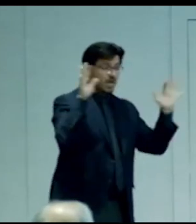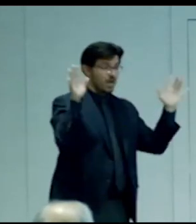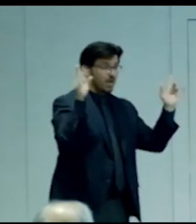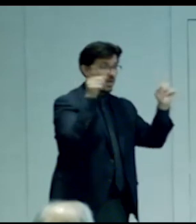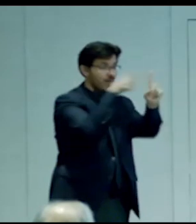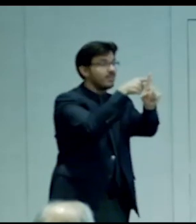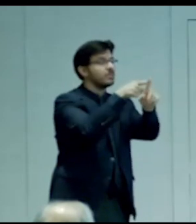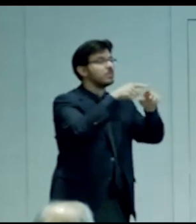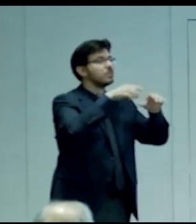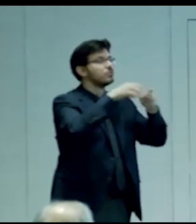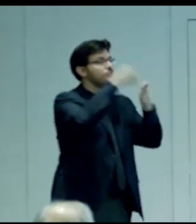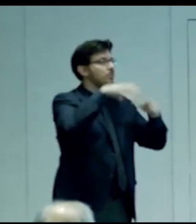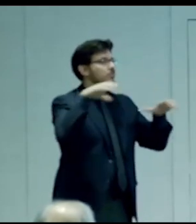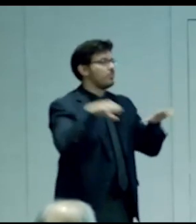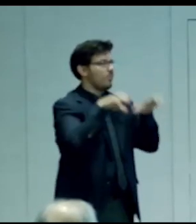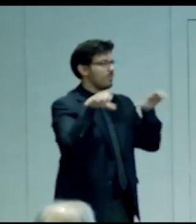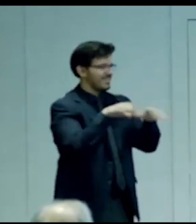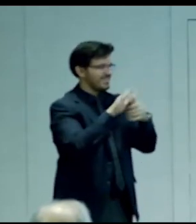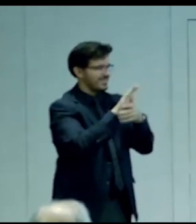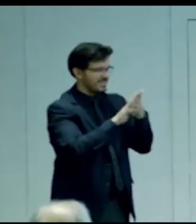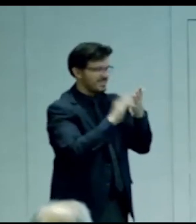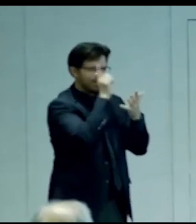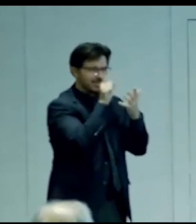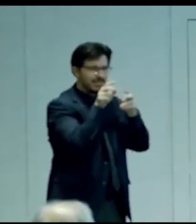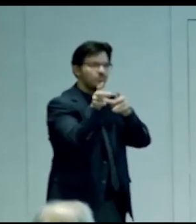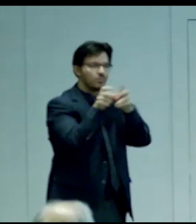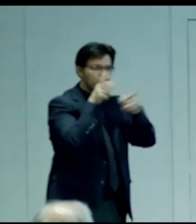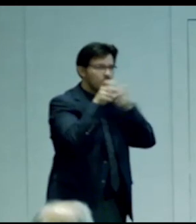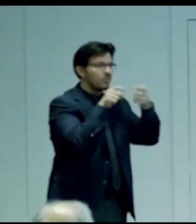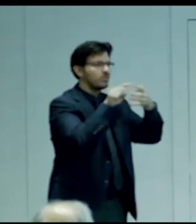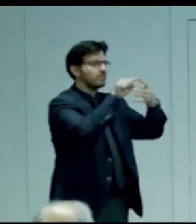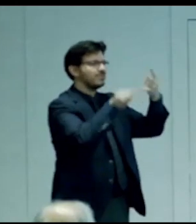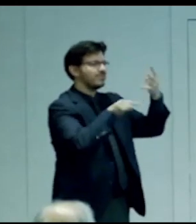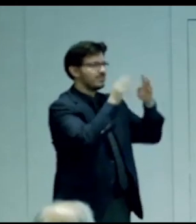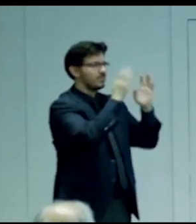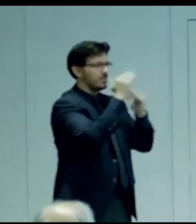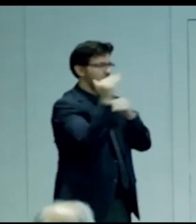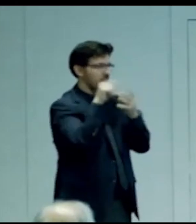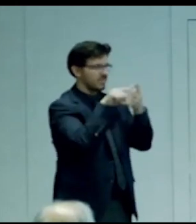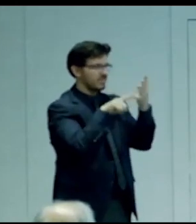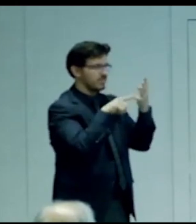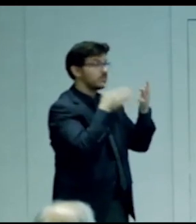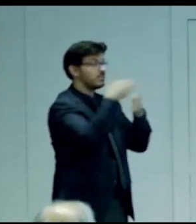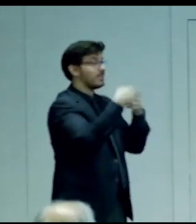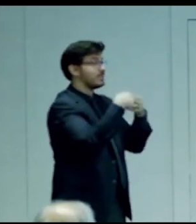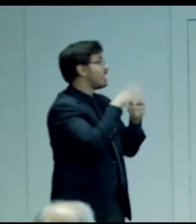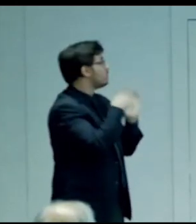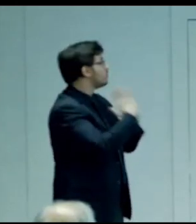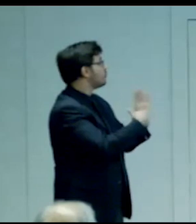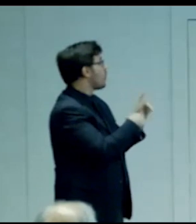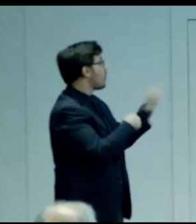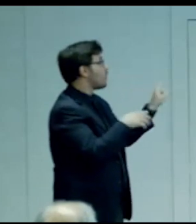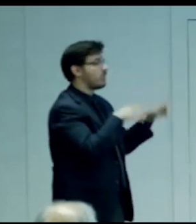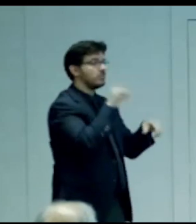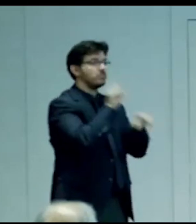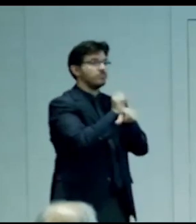student performance. We can pull those 4 boxes out, and the next slide shows the heart and core of